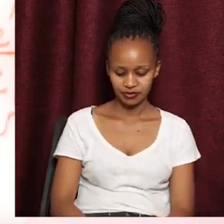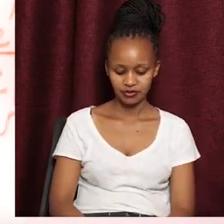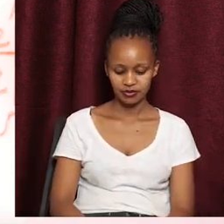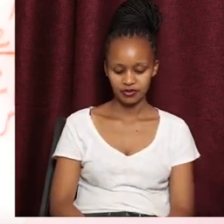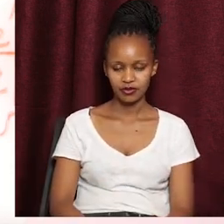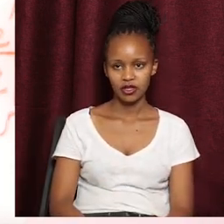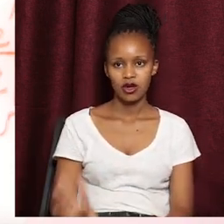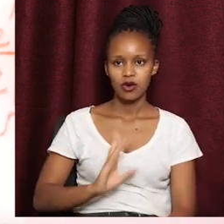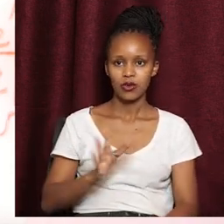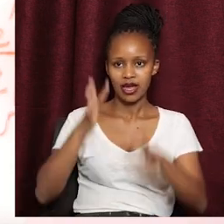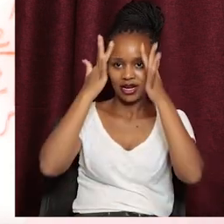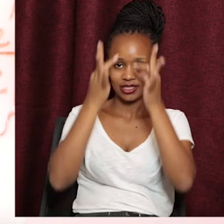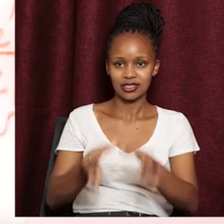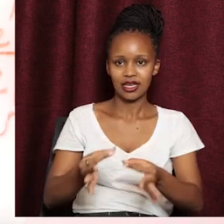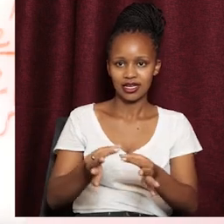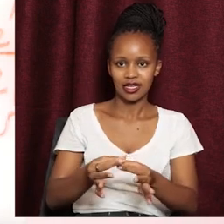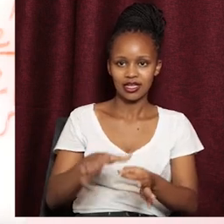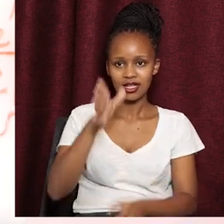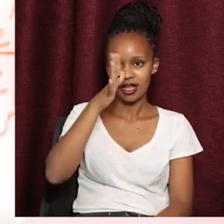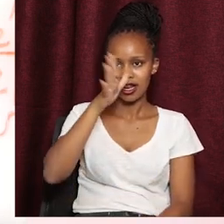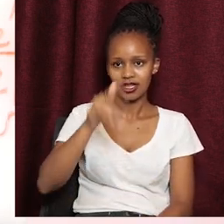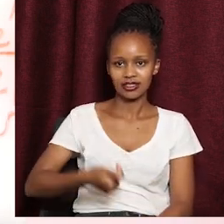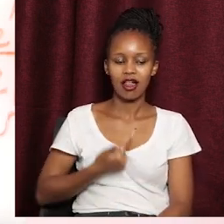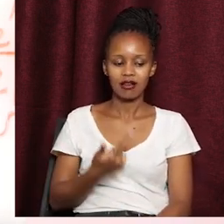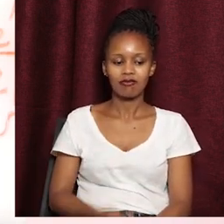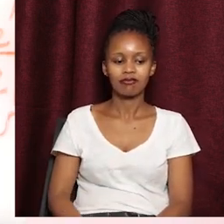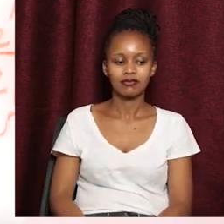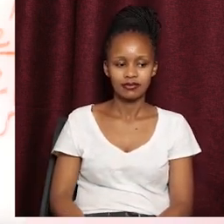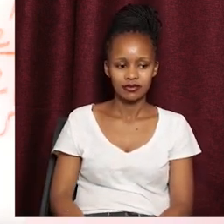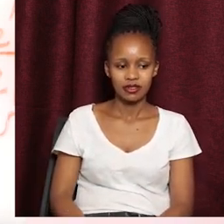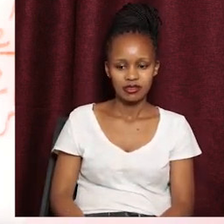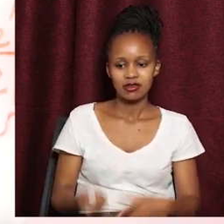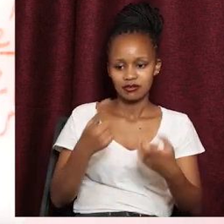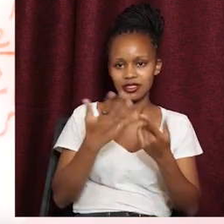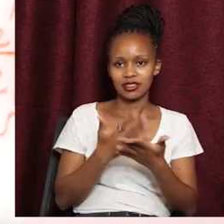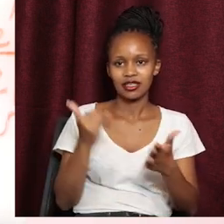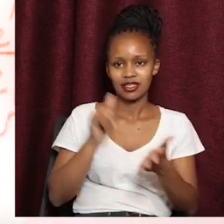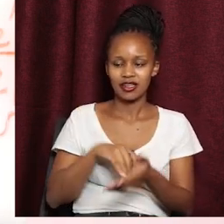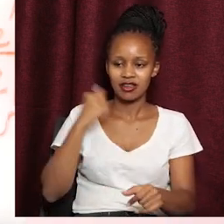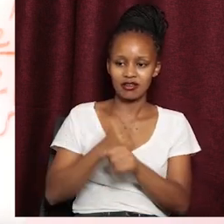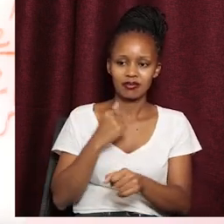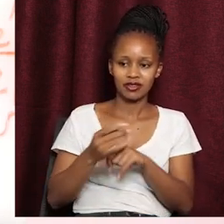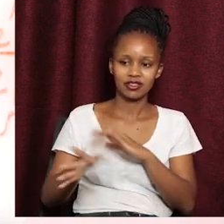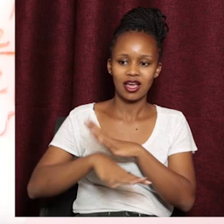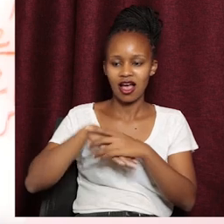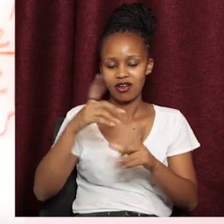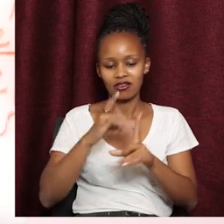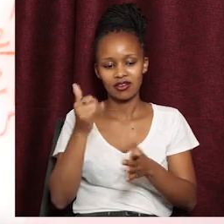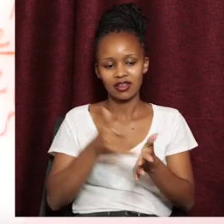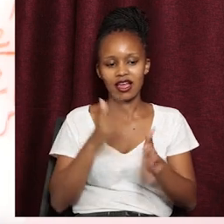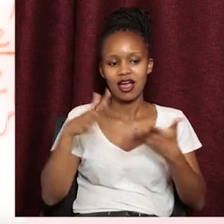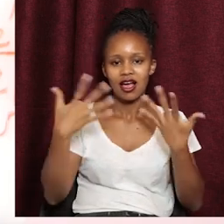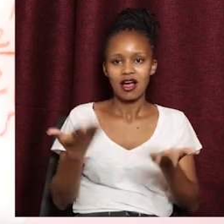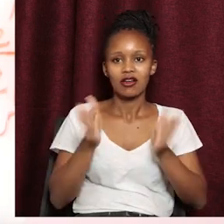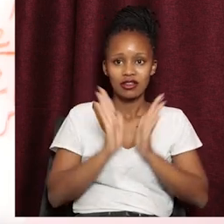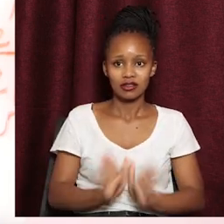might decide, if you like, to lie to ourselves. But there is something that will never go away. How